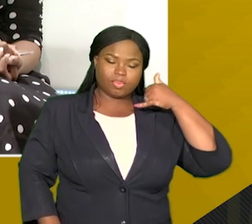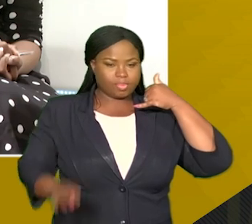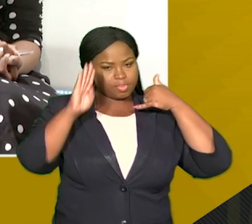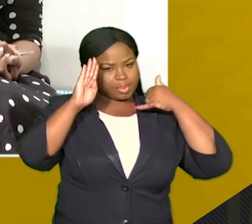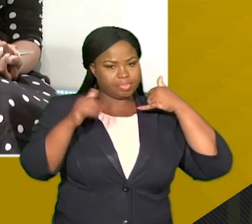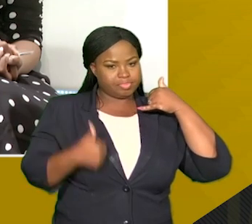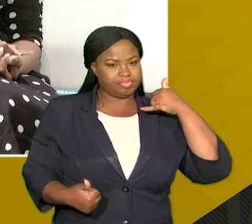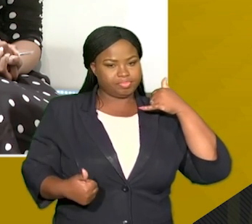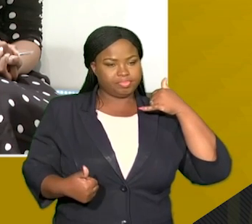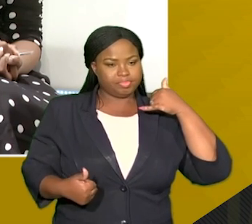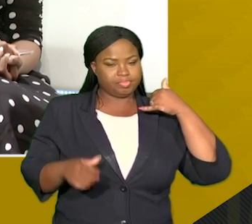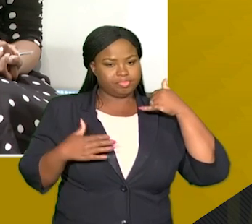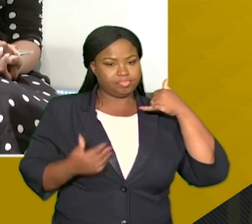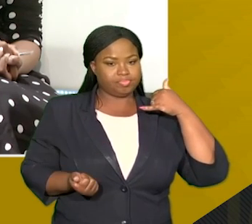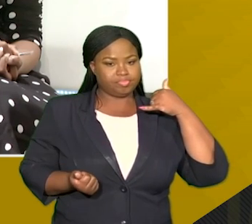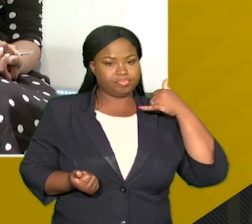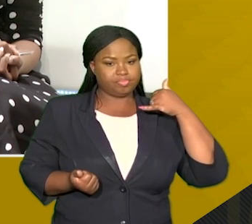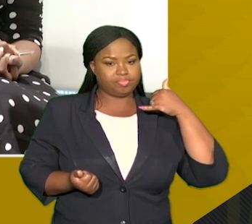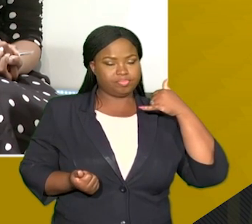Hello. How are you, Brigadier?